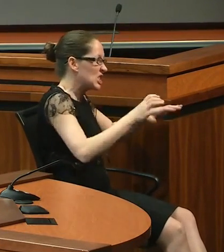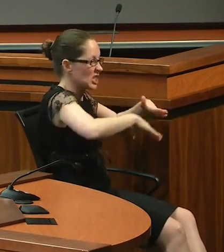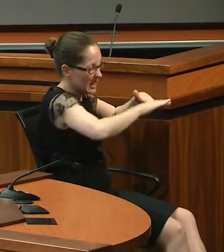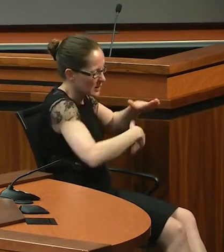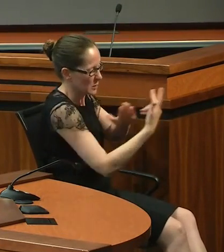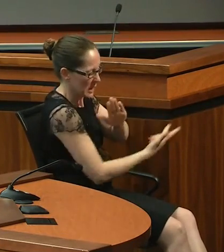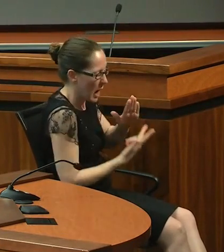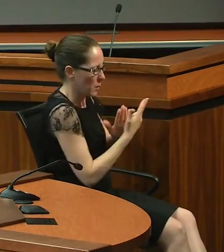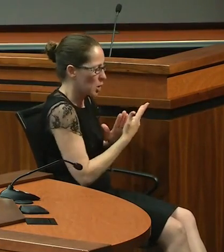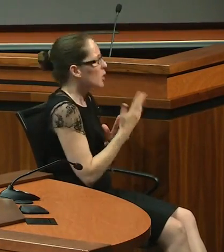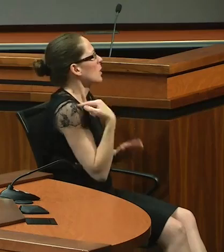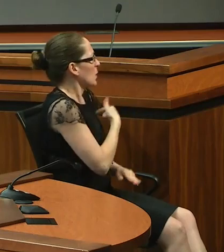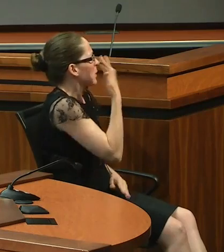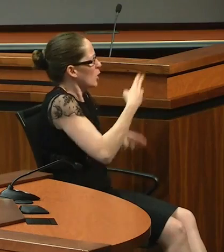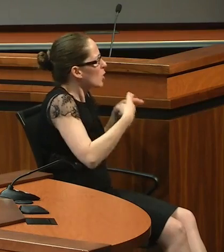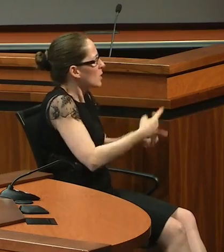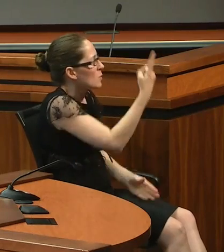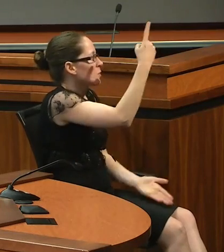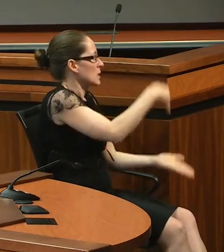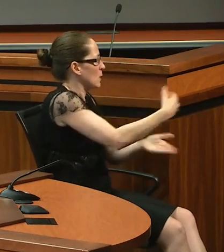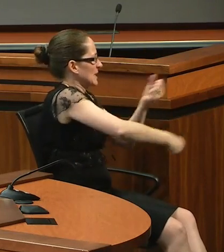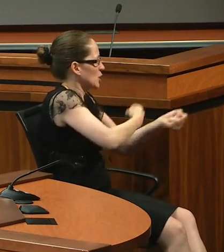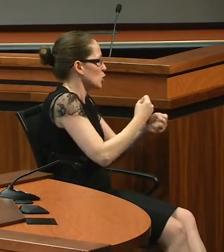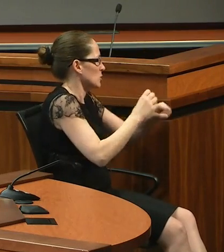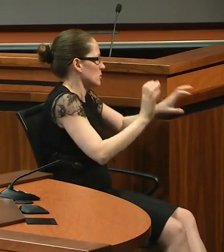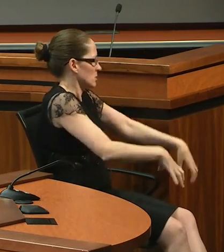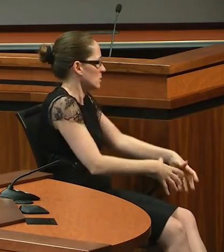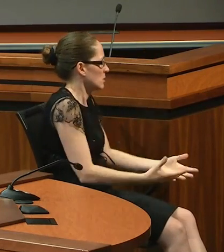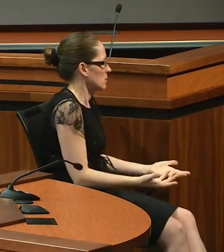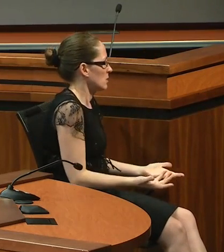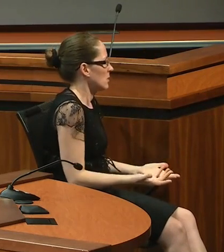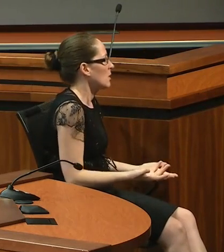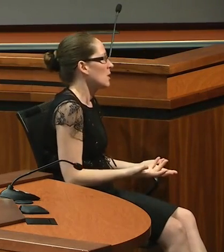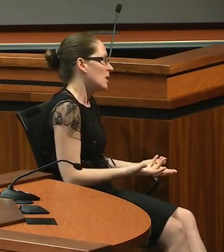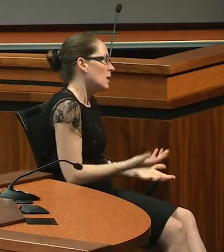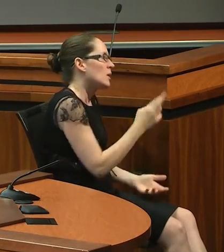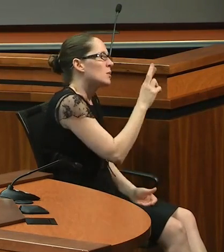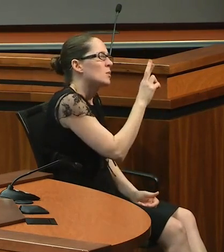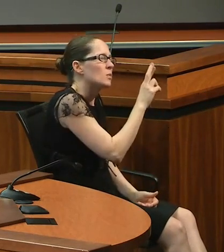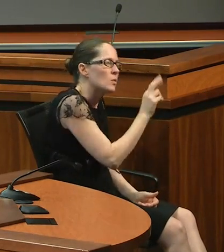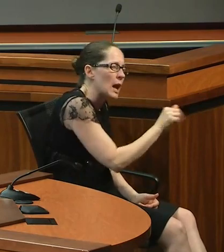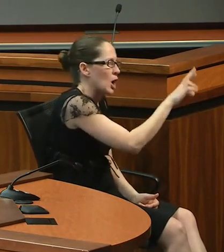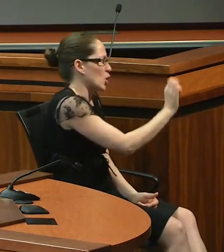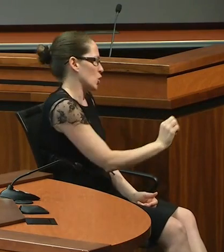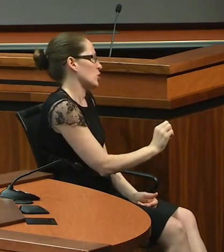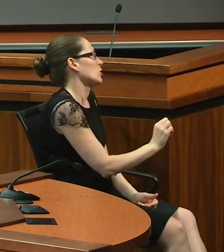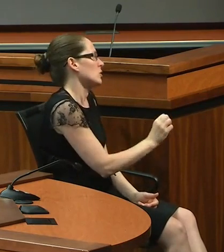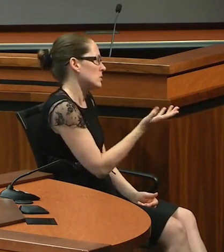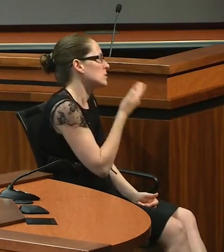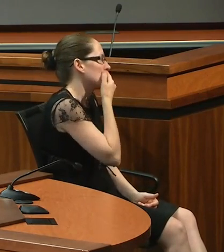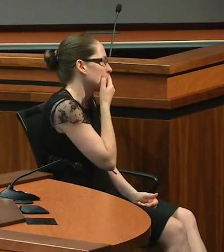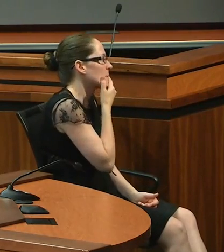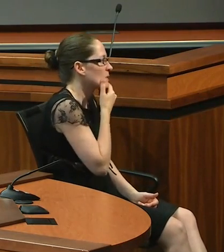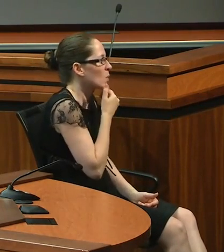would categorize it as. So was the facility in question designed to handle that? Quite possibly not. Could